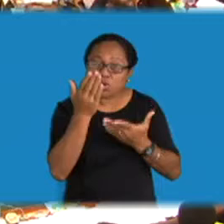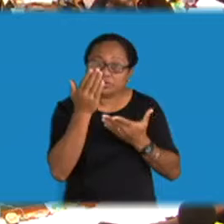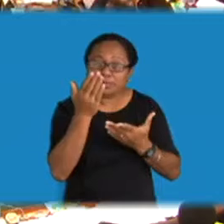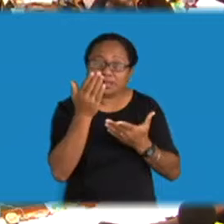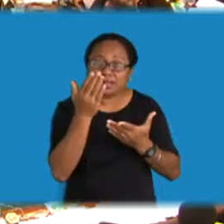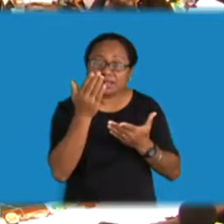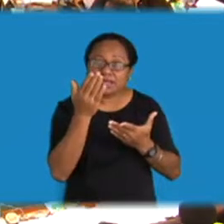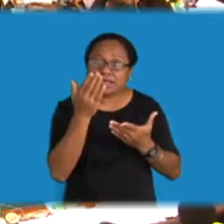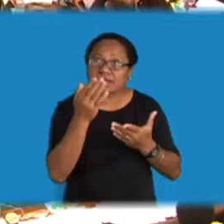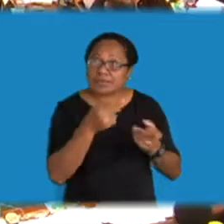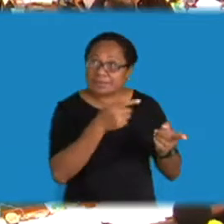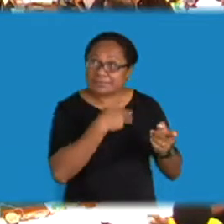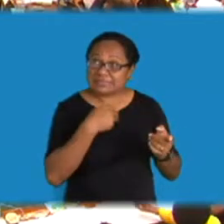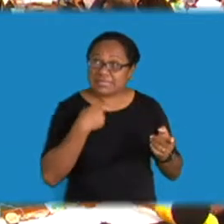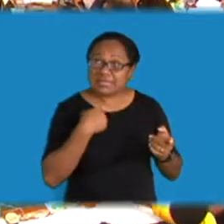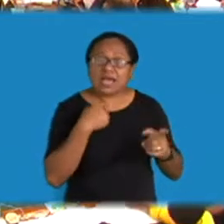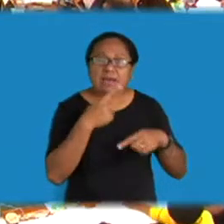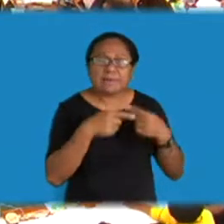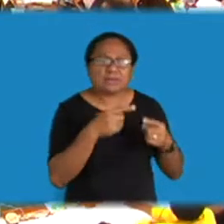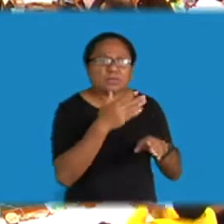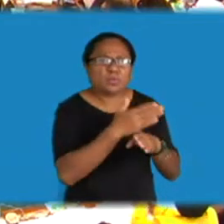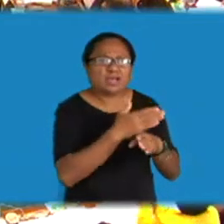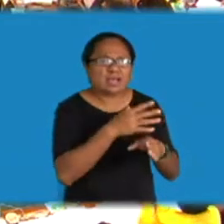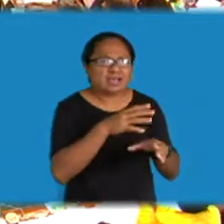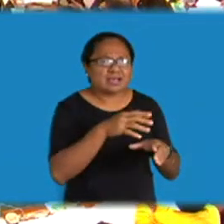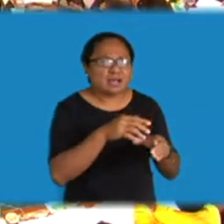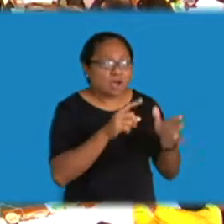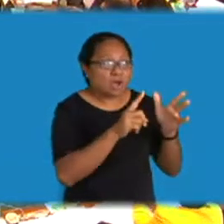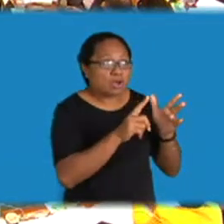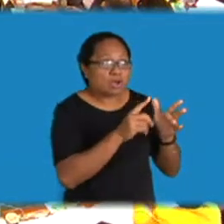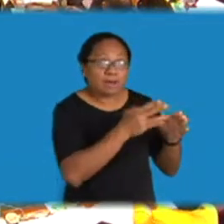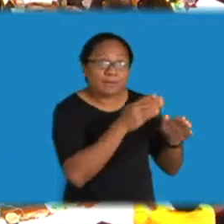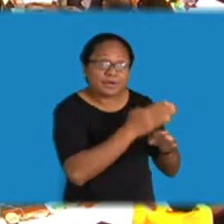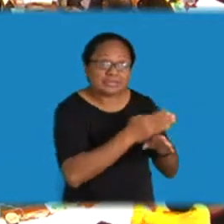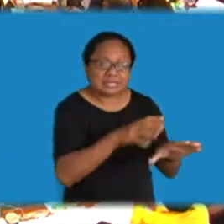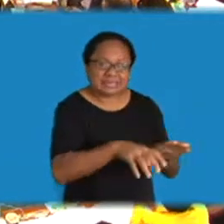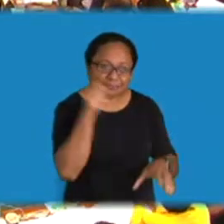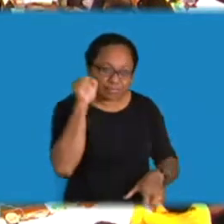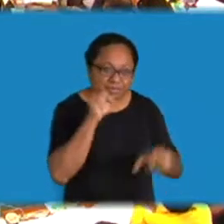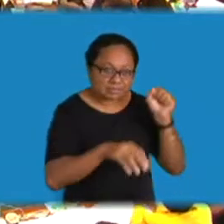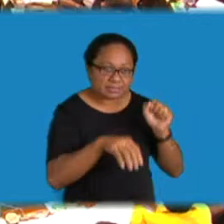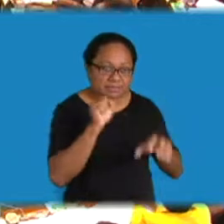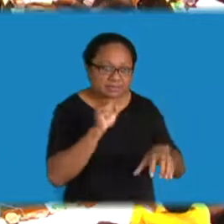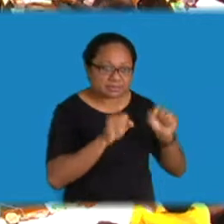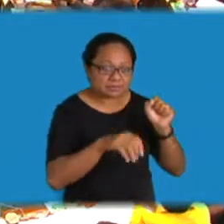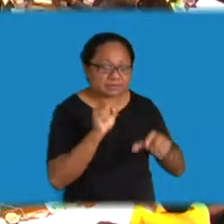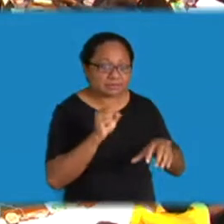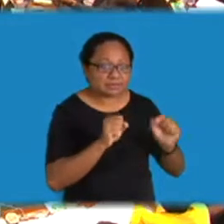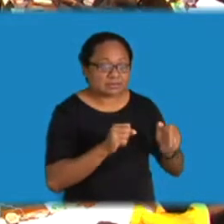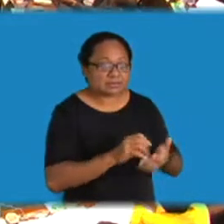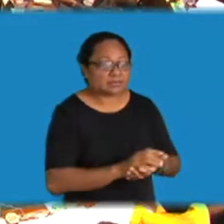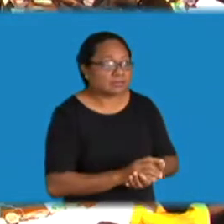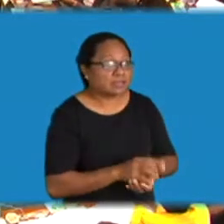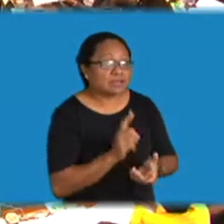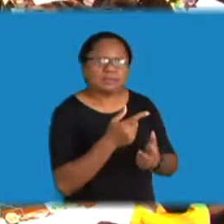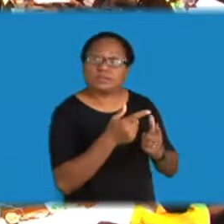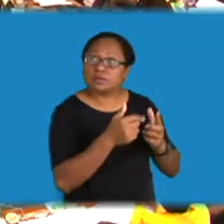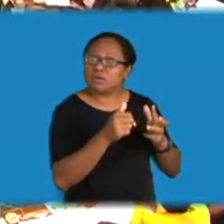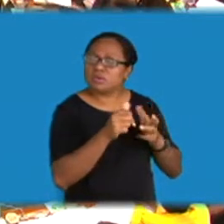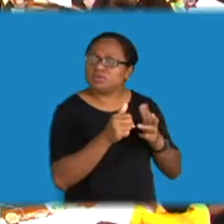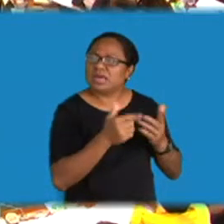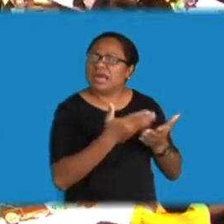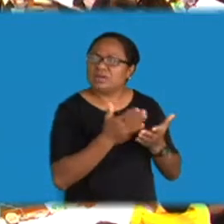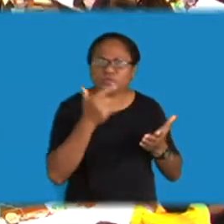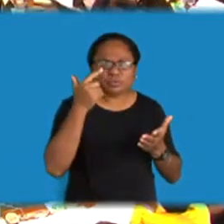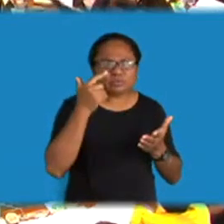Dabrak. Probably he has given the benefit for taxpayers, but taxpayers also need answers in regards to, I think